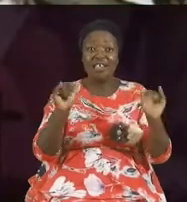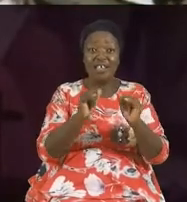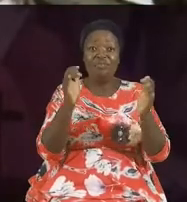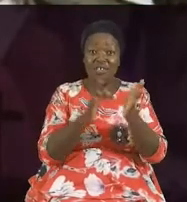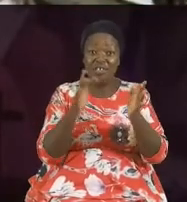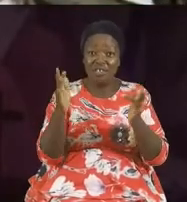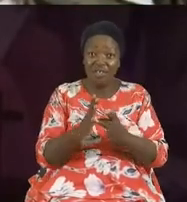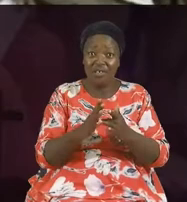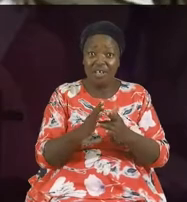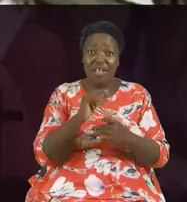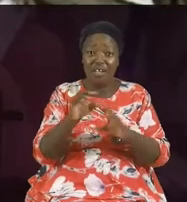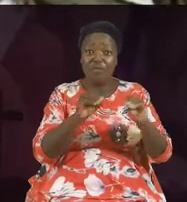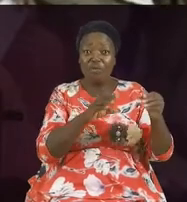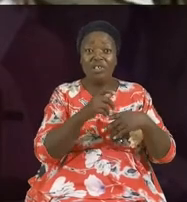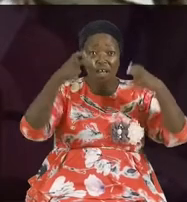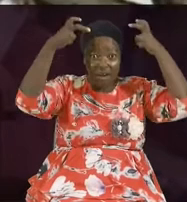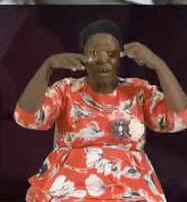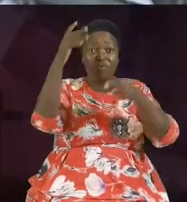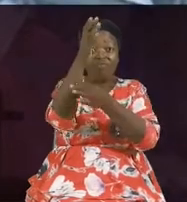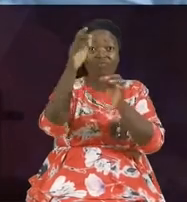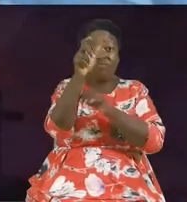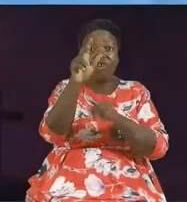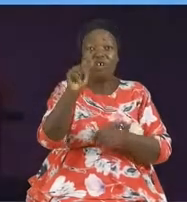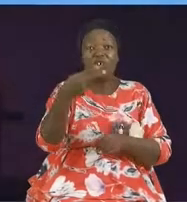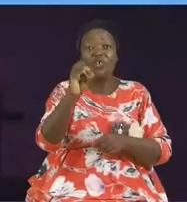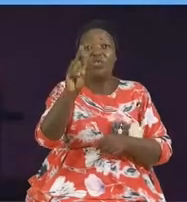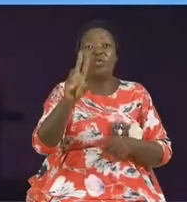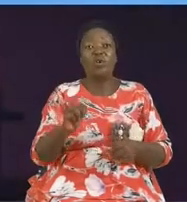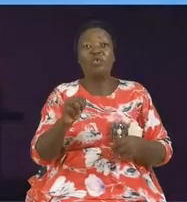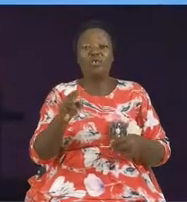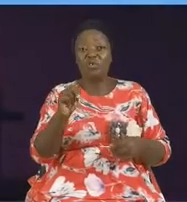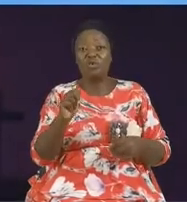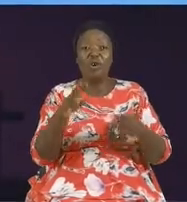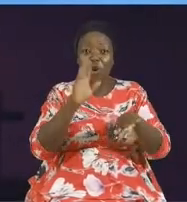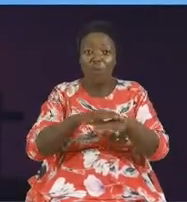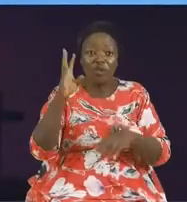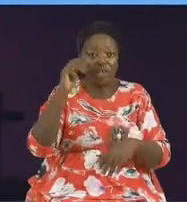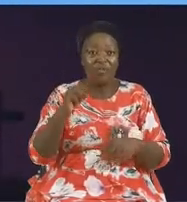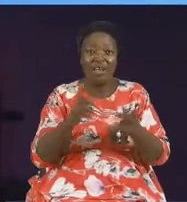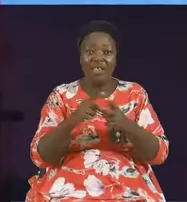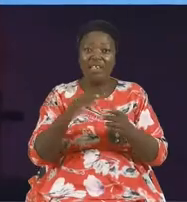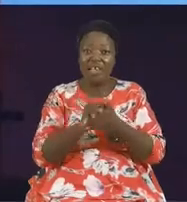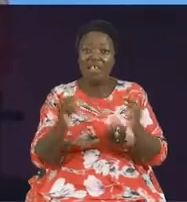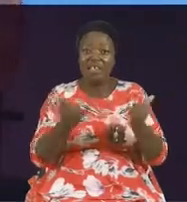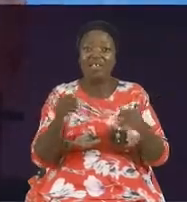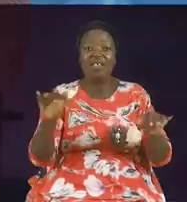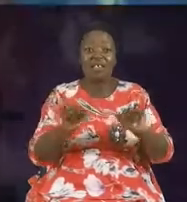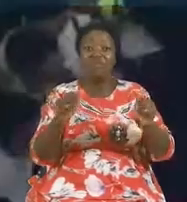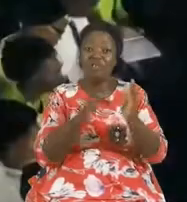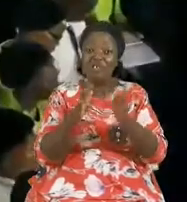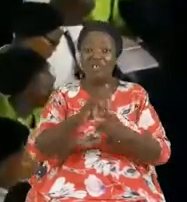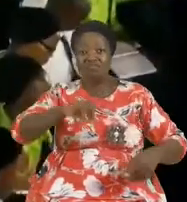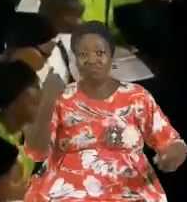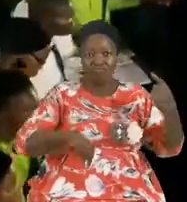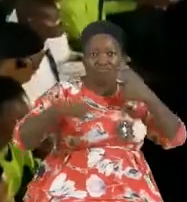Jesus whom they crucified, that same Jesus, they put his crown of thorns on his head, that same